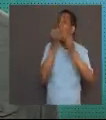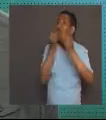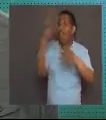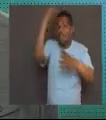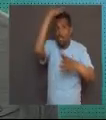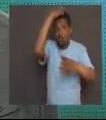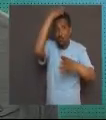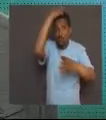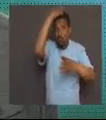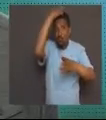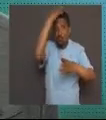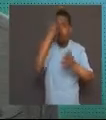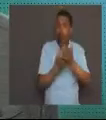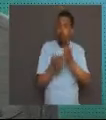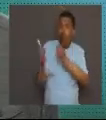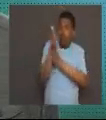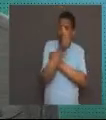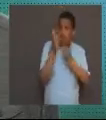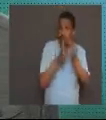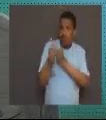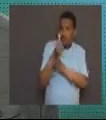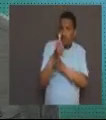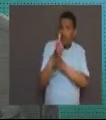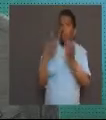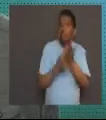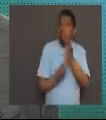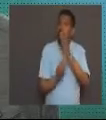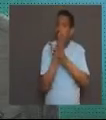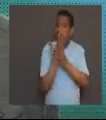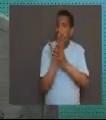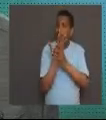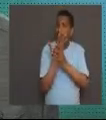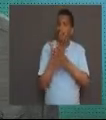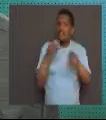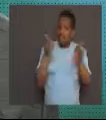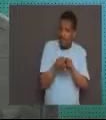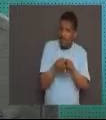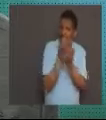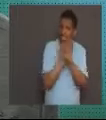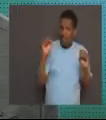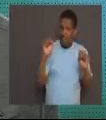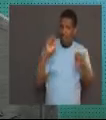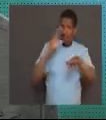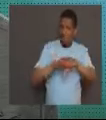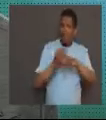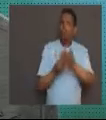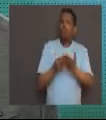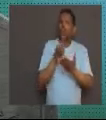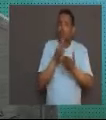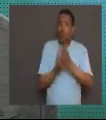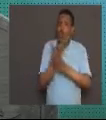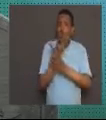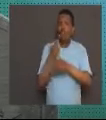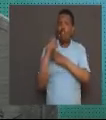nations have prioritized the development of safe, dependable sources